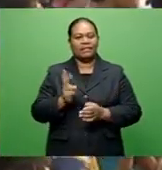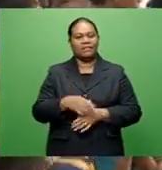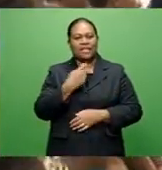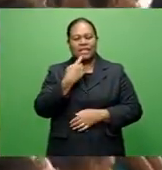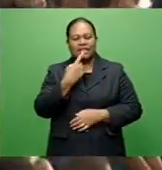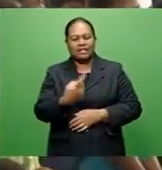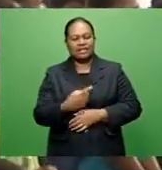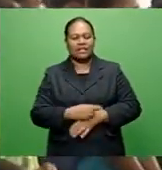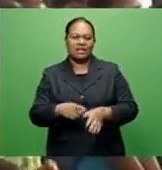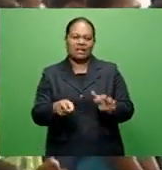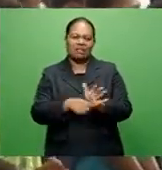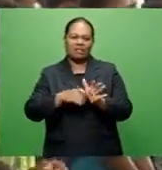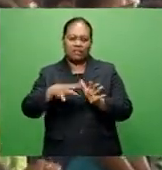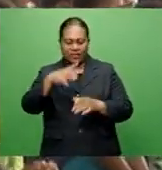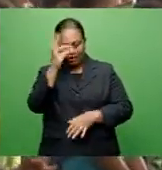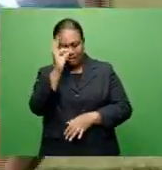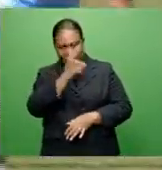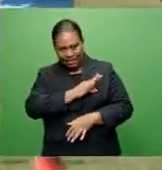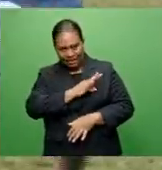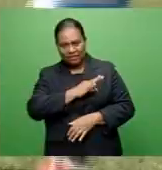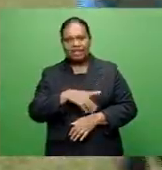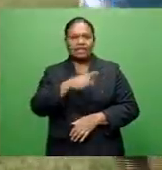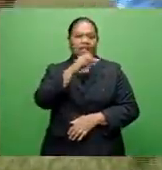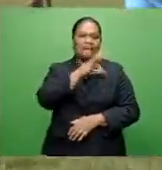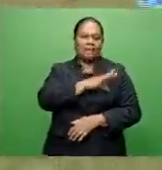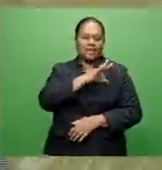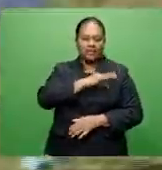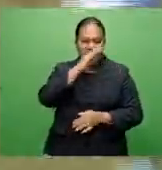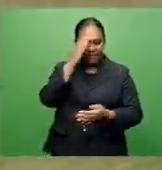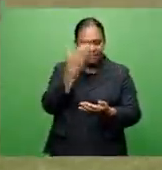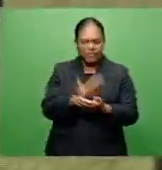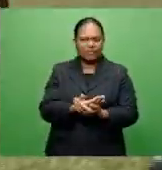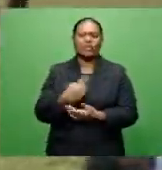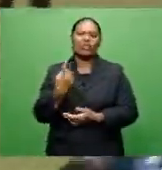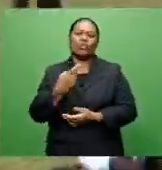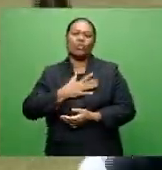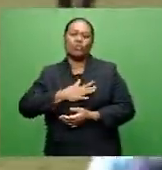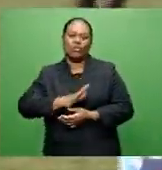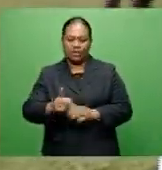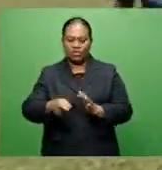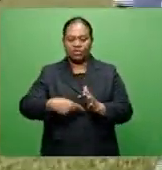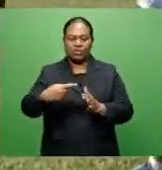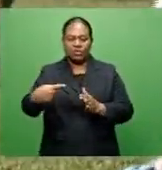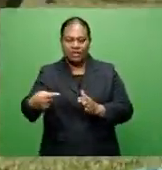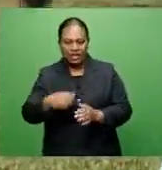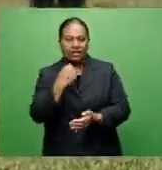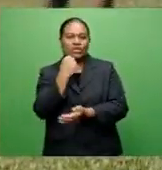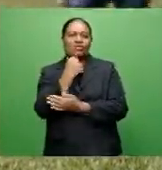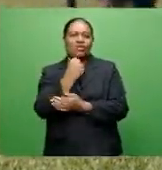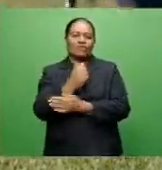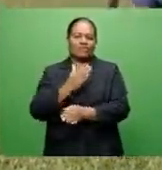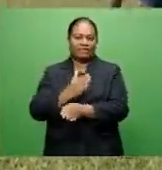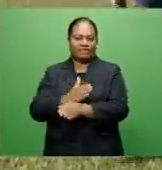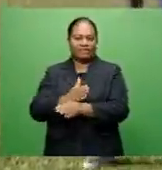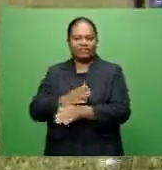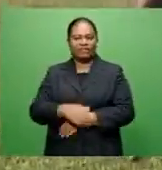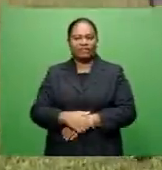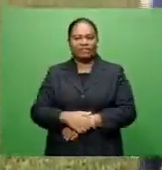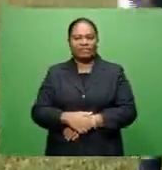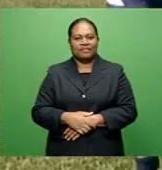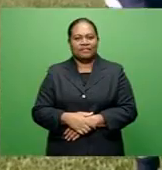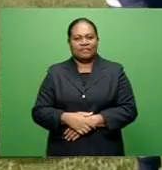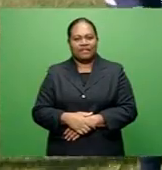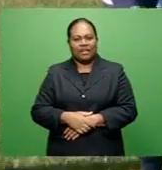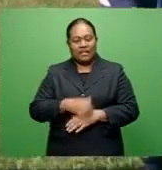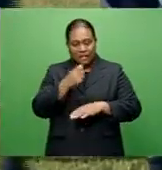Antonio Rambualiku believes this will be beneficial for students who wish to pursue a career in sports. And I think, for the